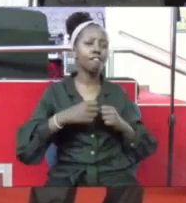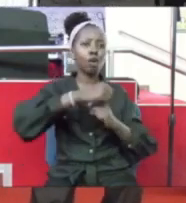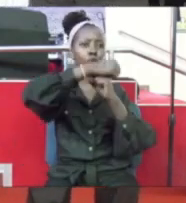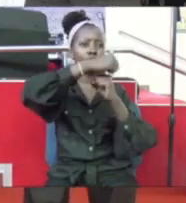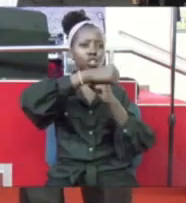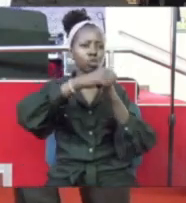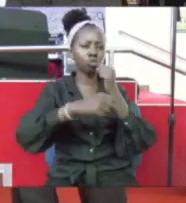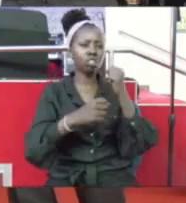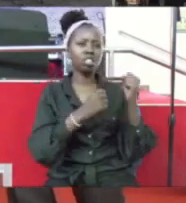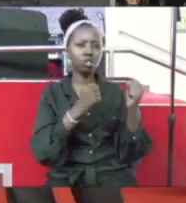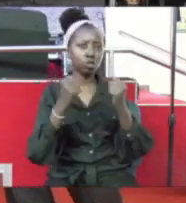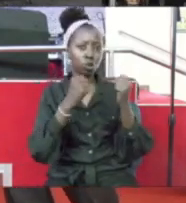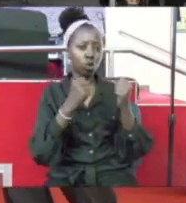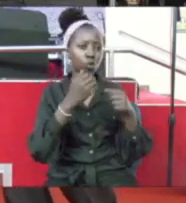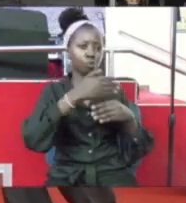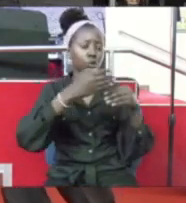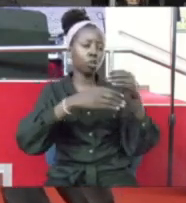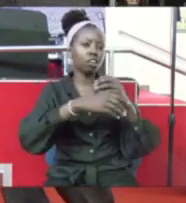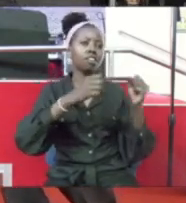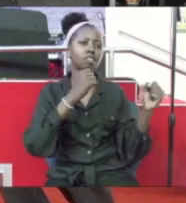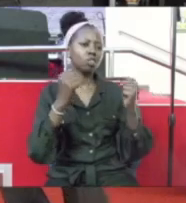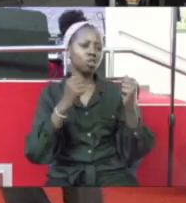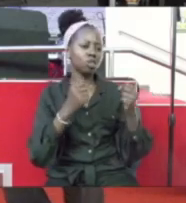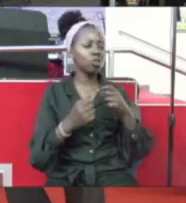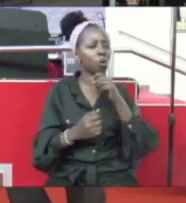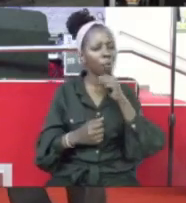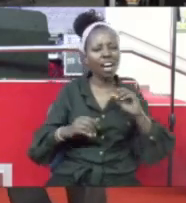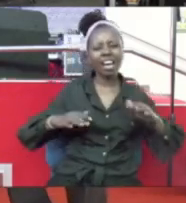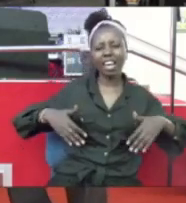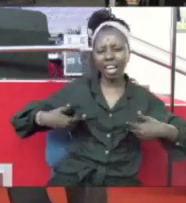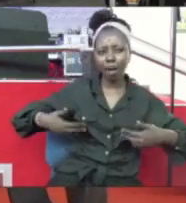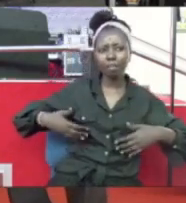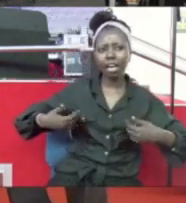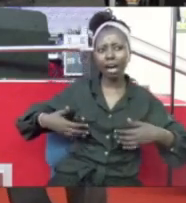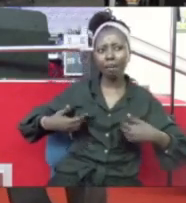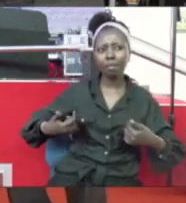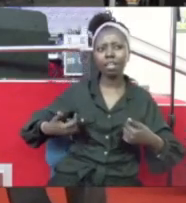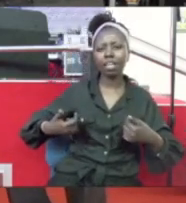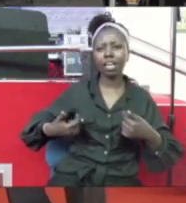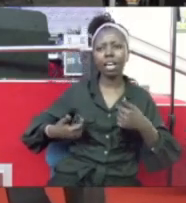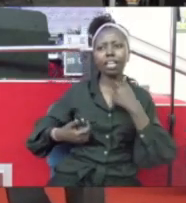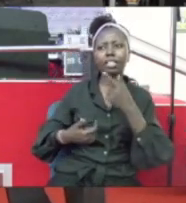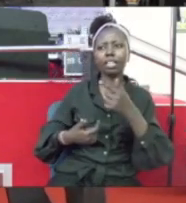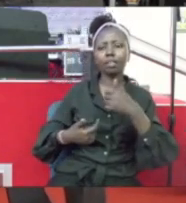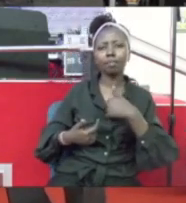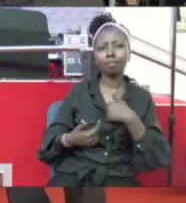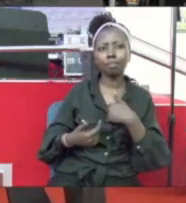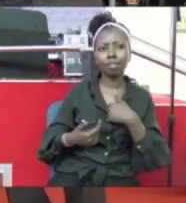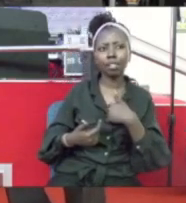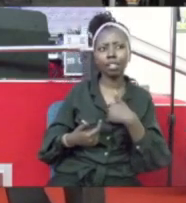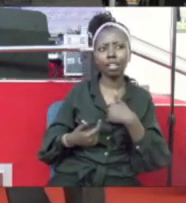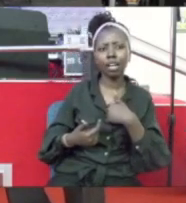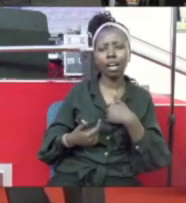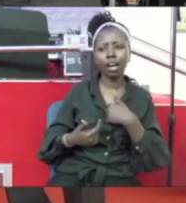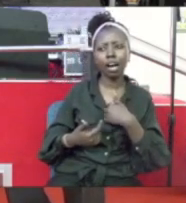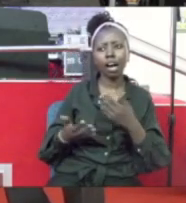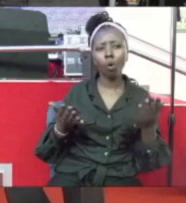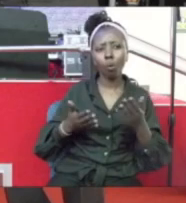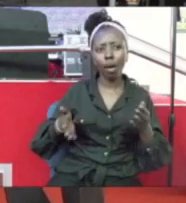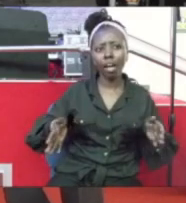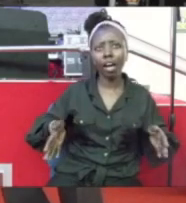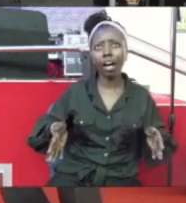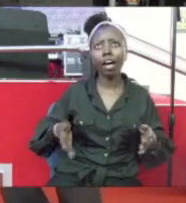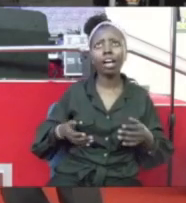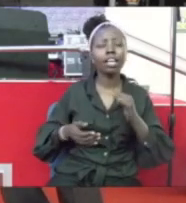And he was so excited and he told me how where he was is my father who encouraged him to even go there even before it had